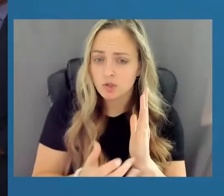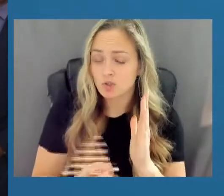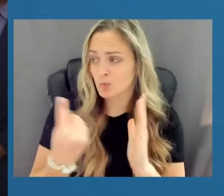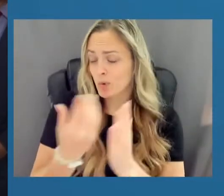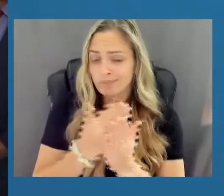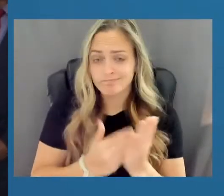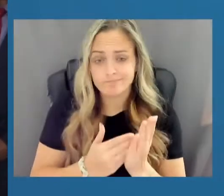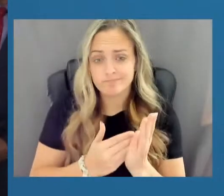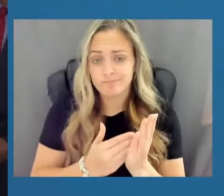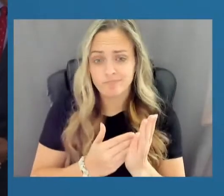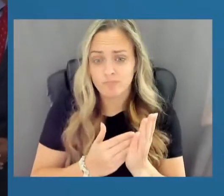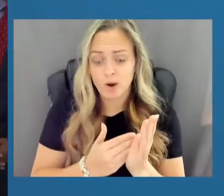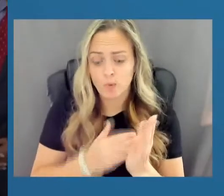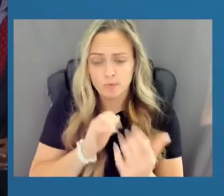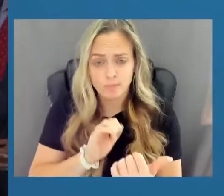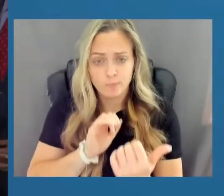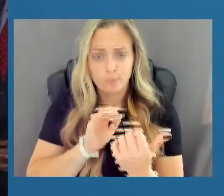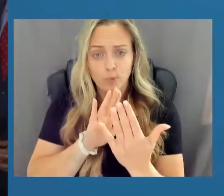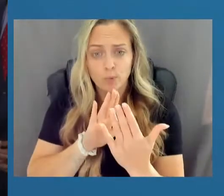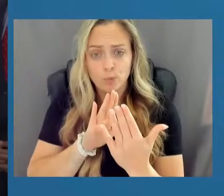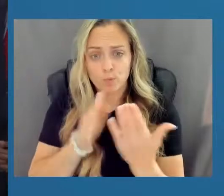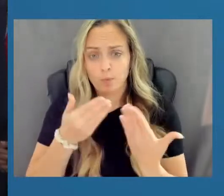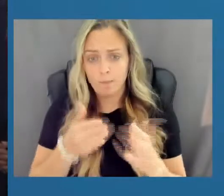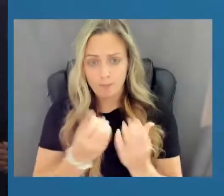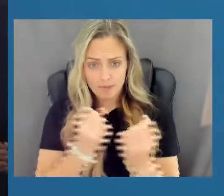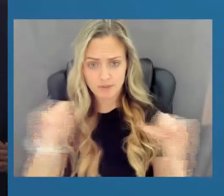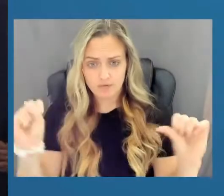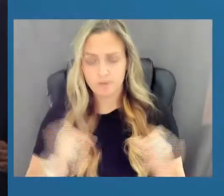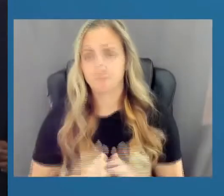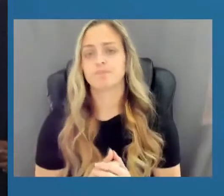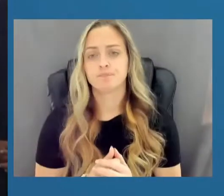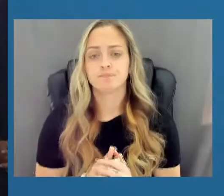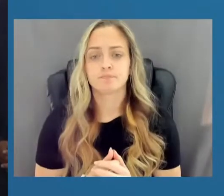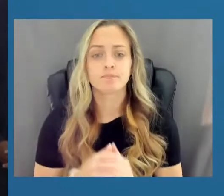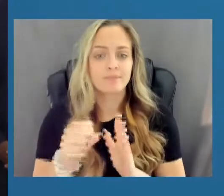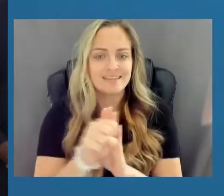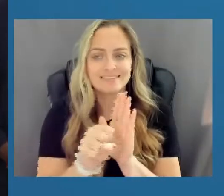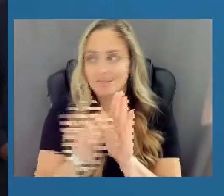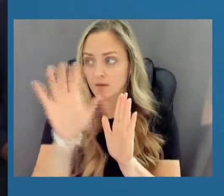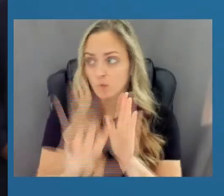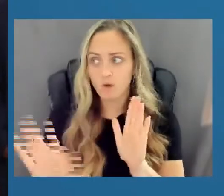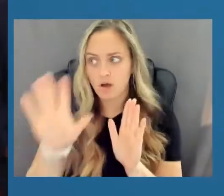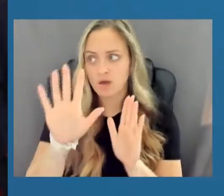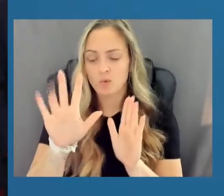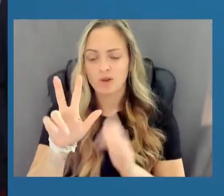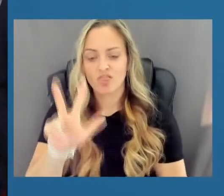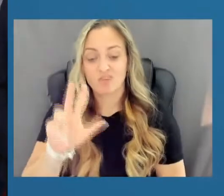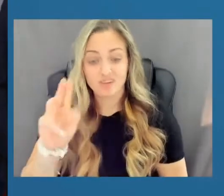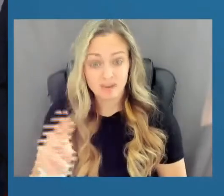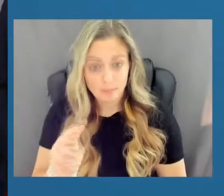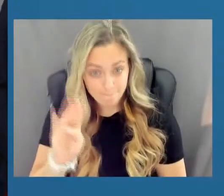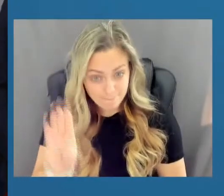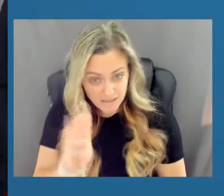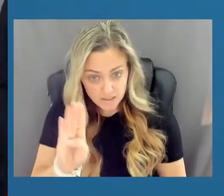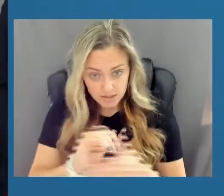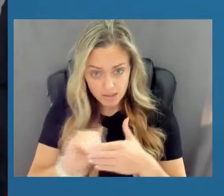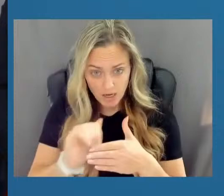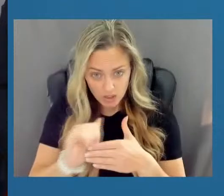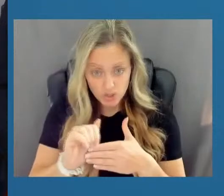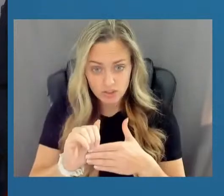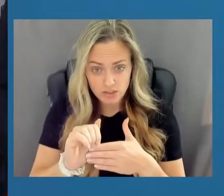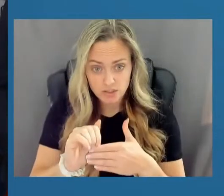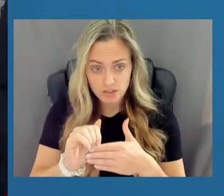much holistic approach to public safety. And statewide, we've secured over $3 billion in